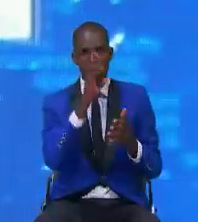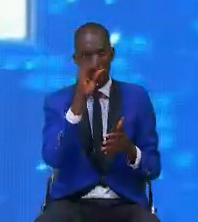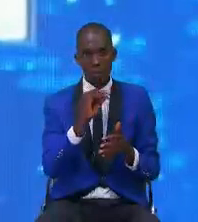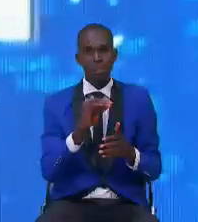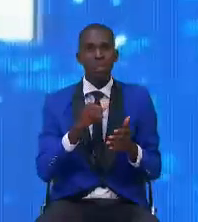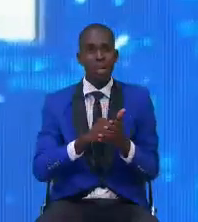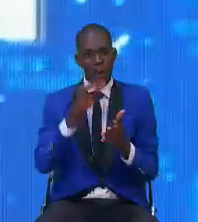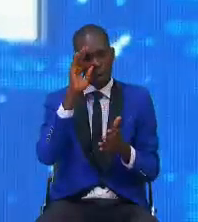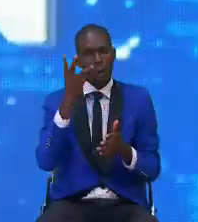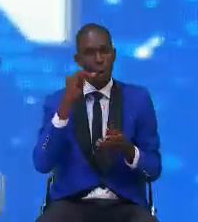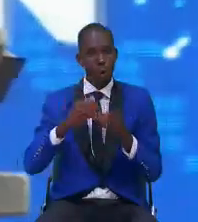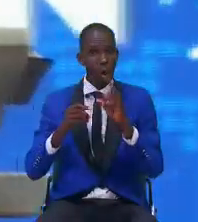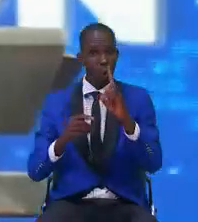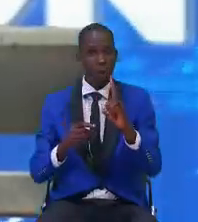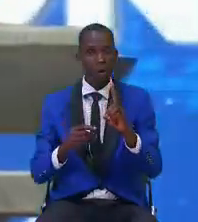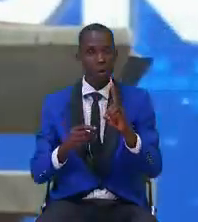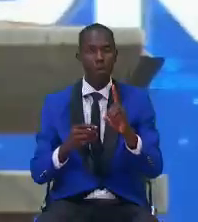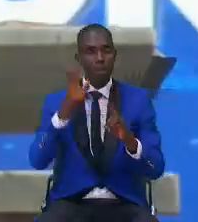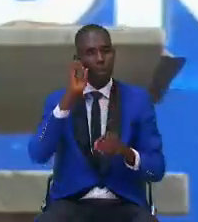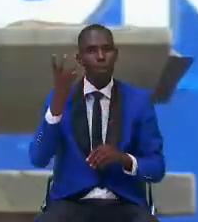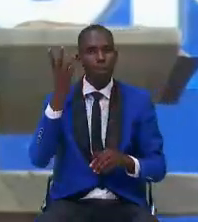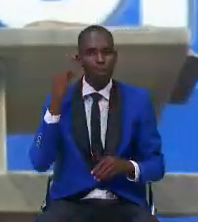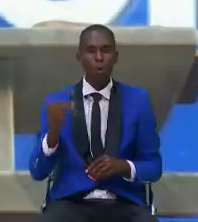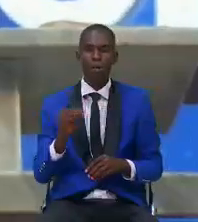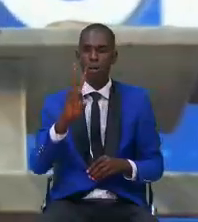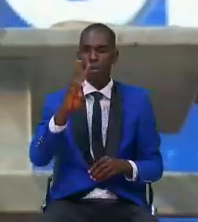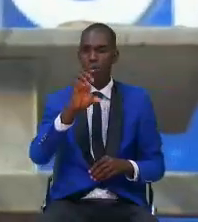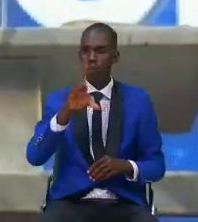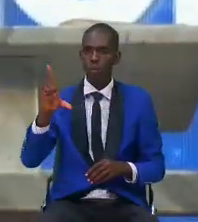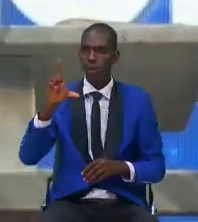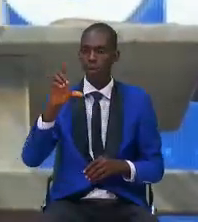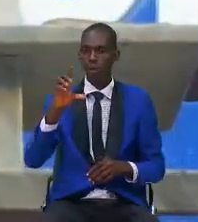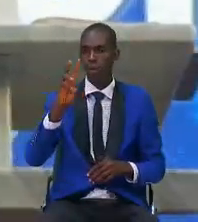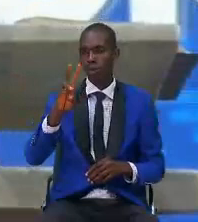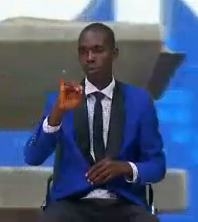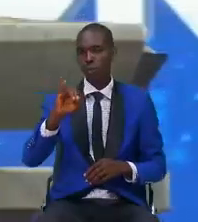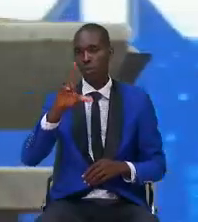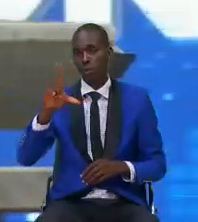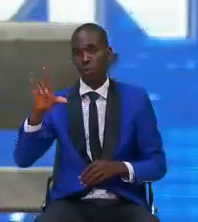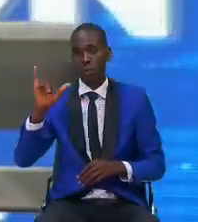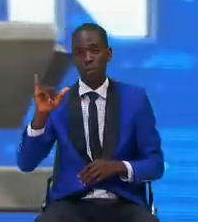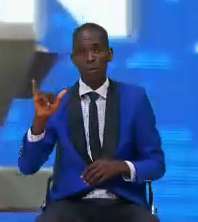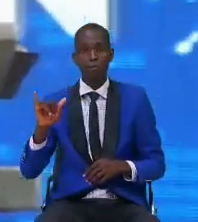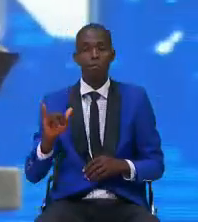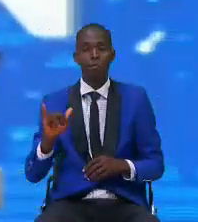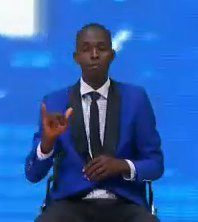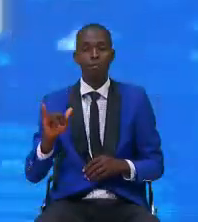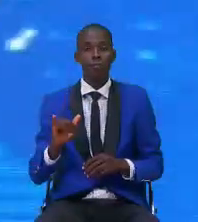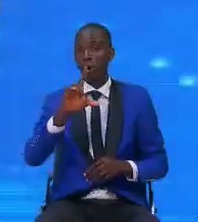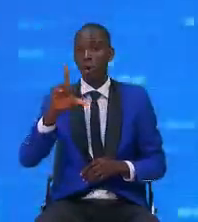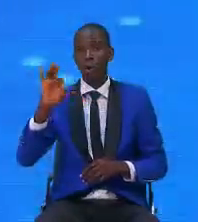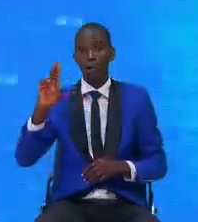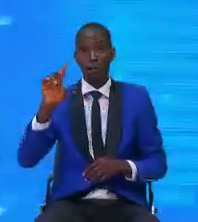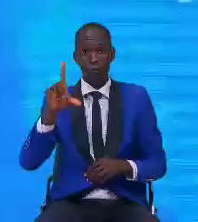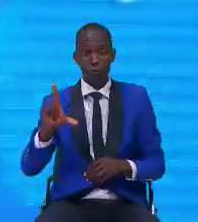weighed him. Number one, he was willful. He was willful. Number two, he was wanton. Check up